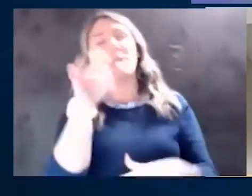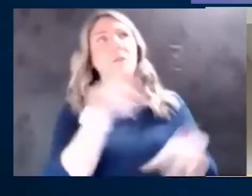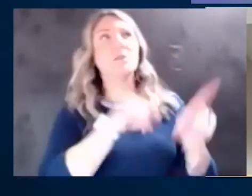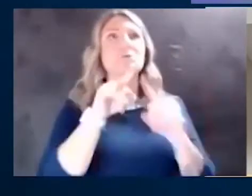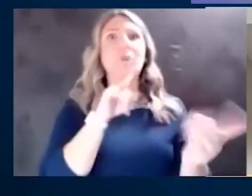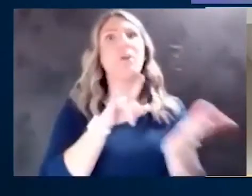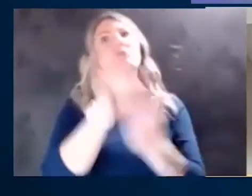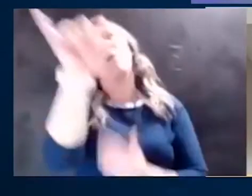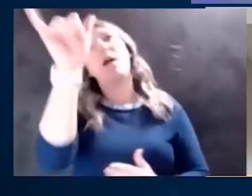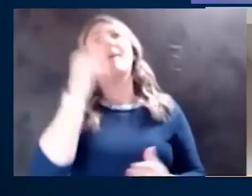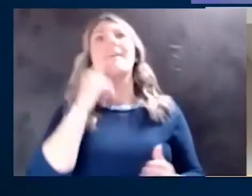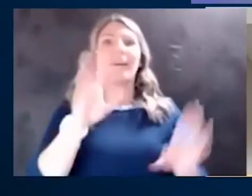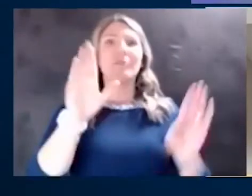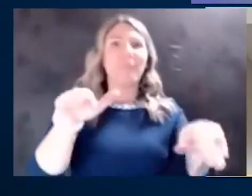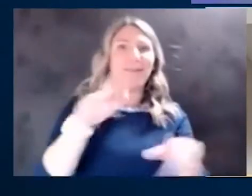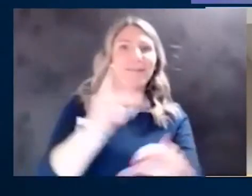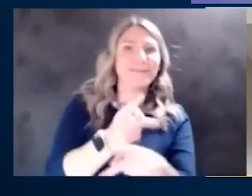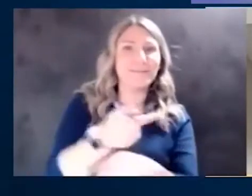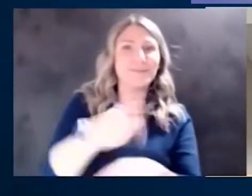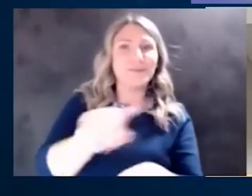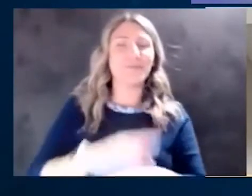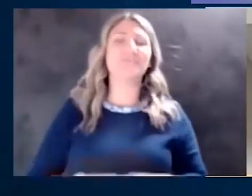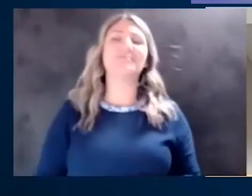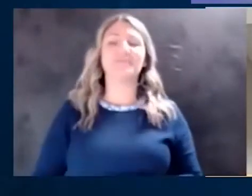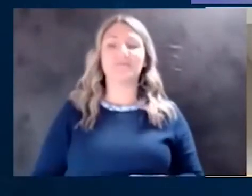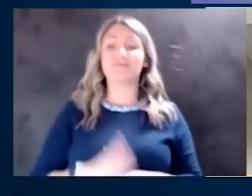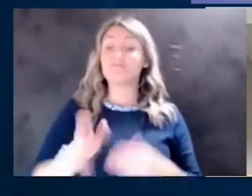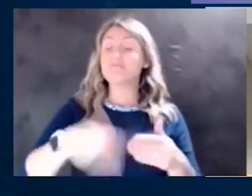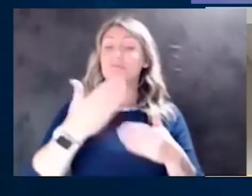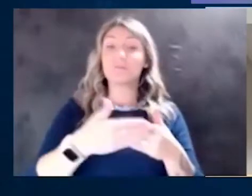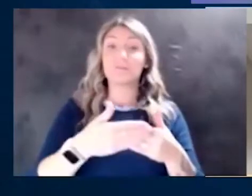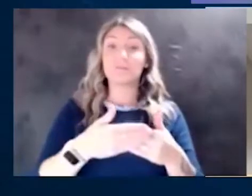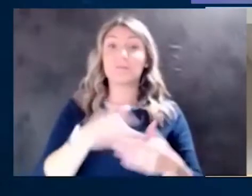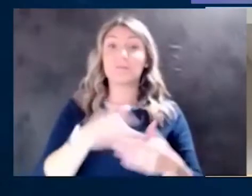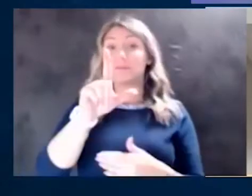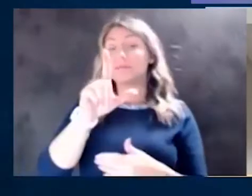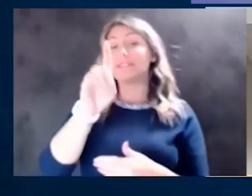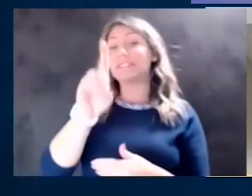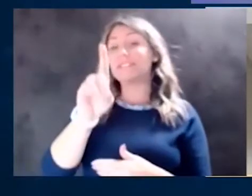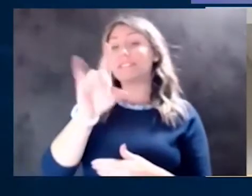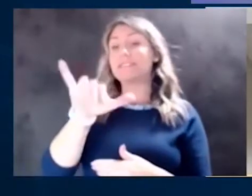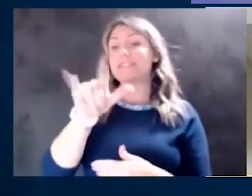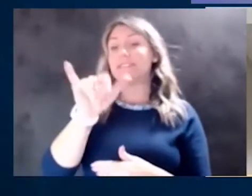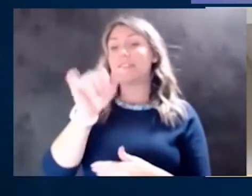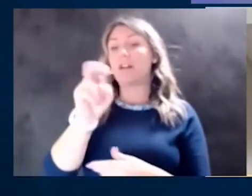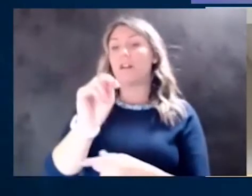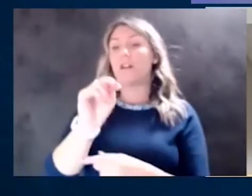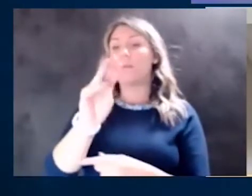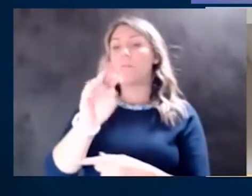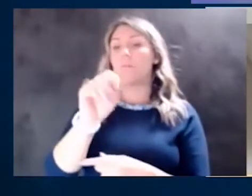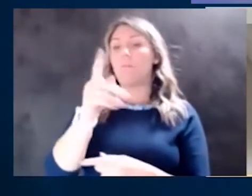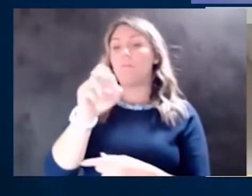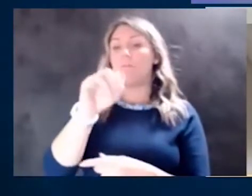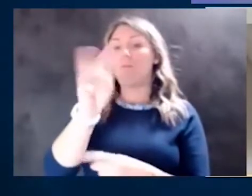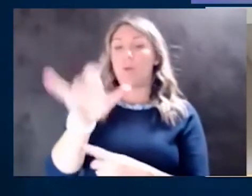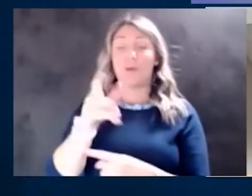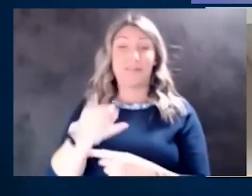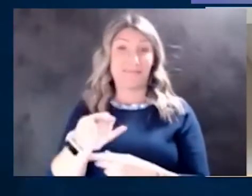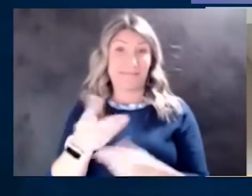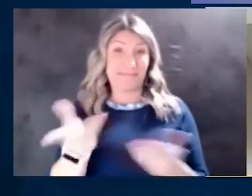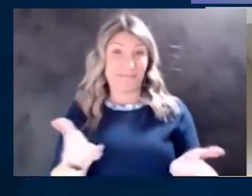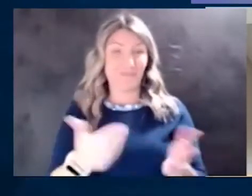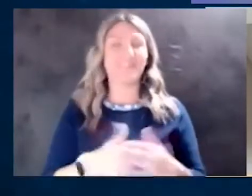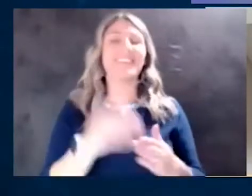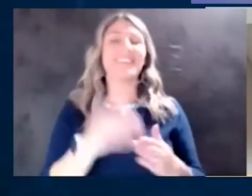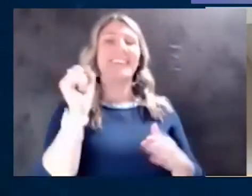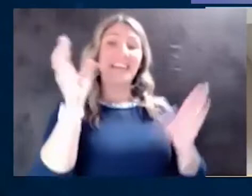there. All right, let's talk next to Dylan Markey. Yeah. Dylan, you there? Yeah, hey.